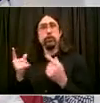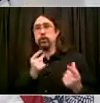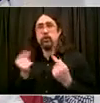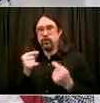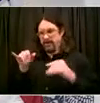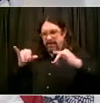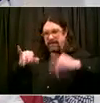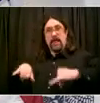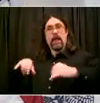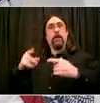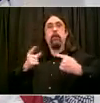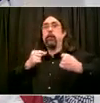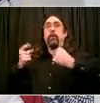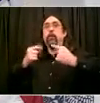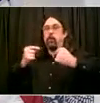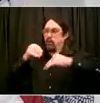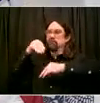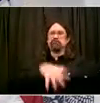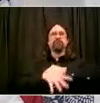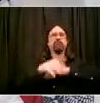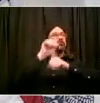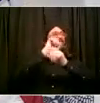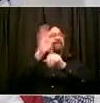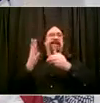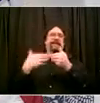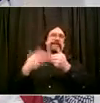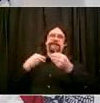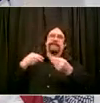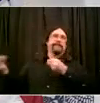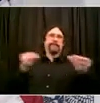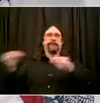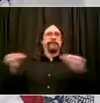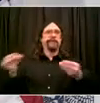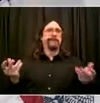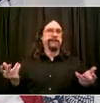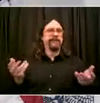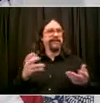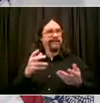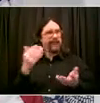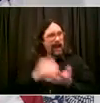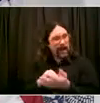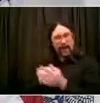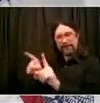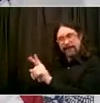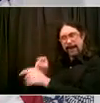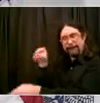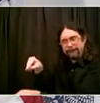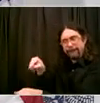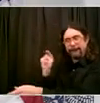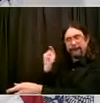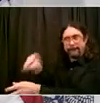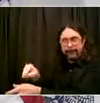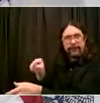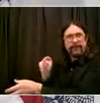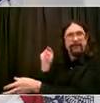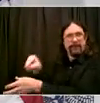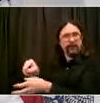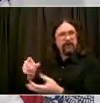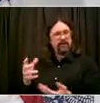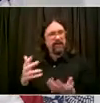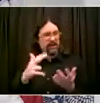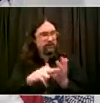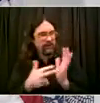vaccine that could have had us in a very different situation now. Let's just think about this for a moment. In 2020, there